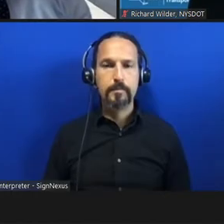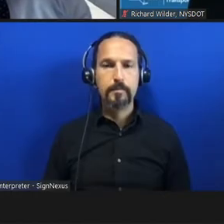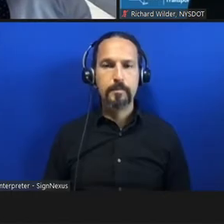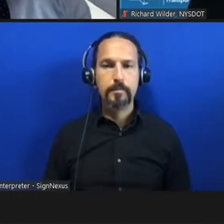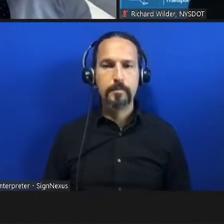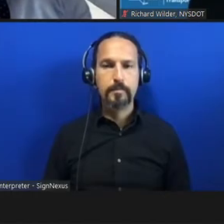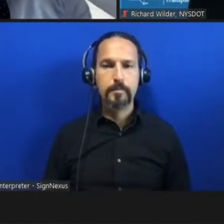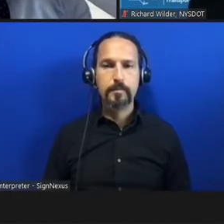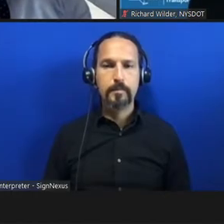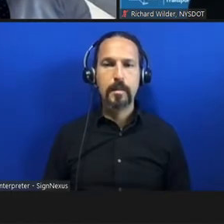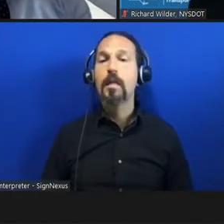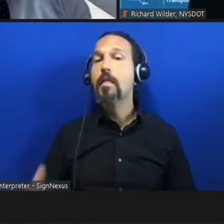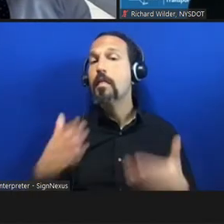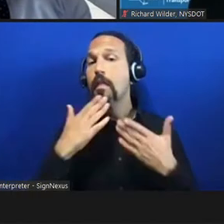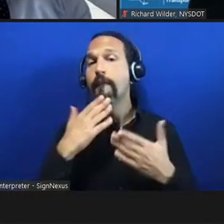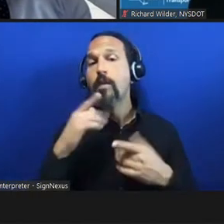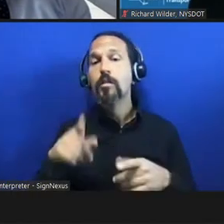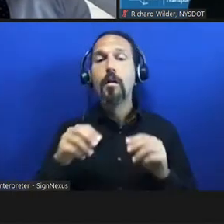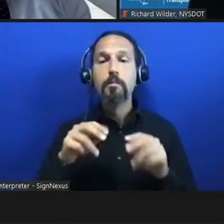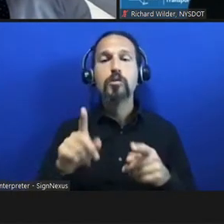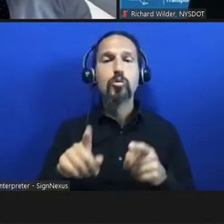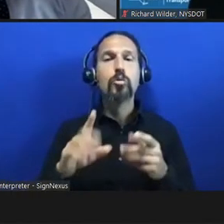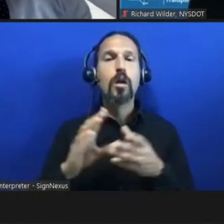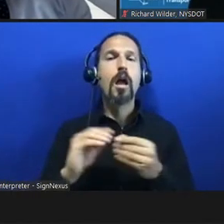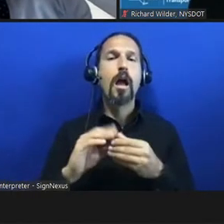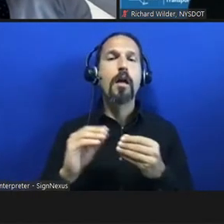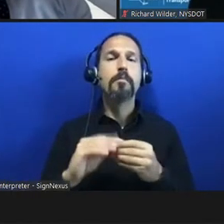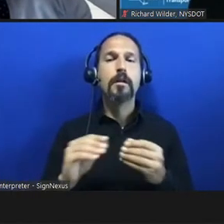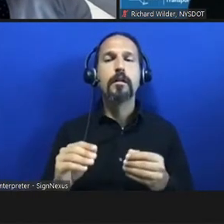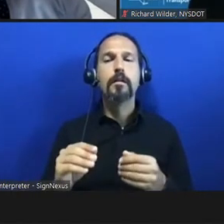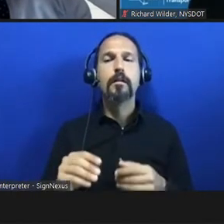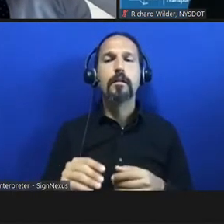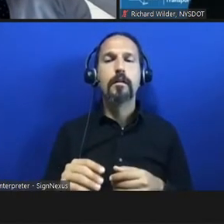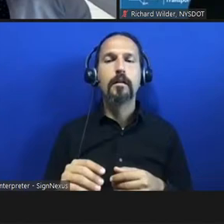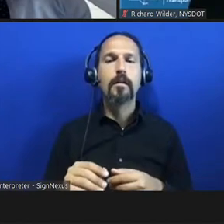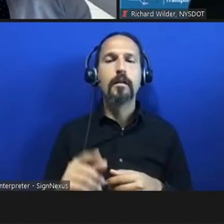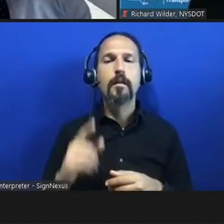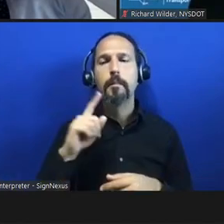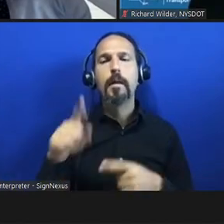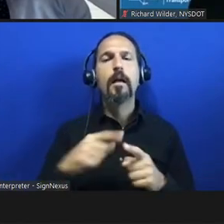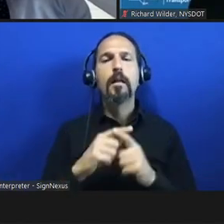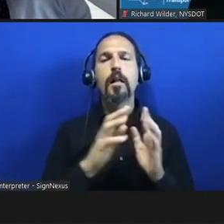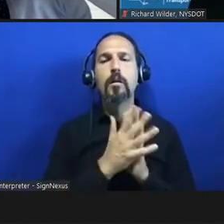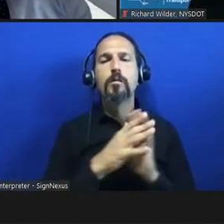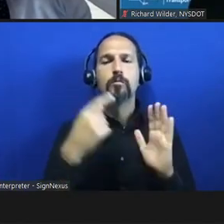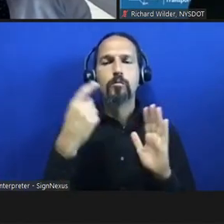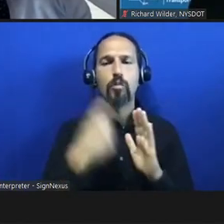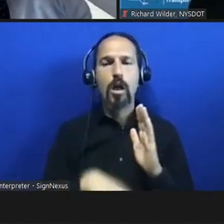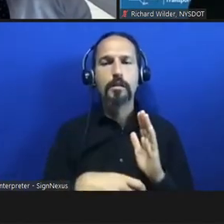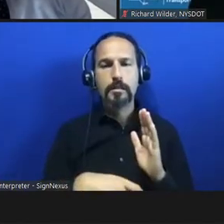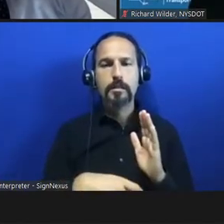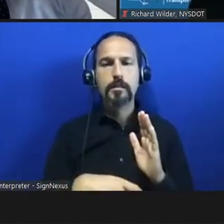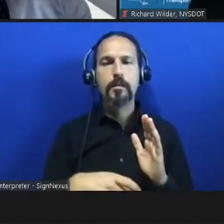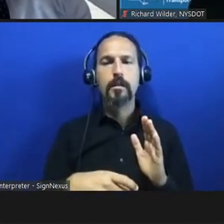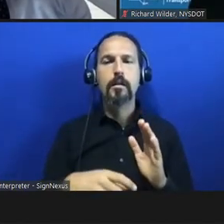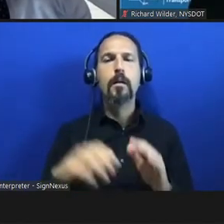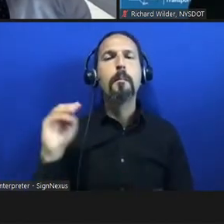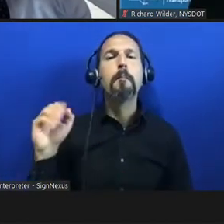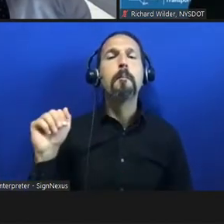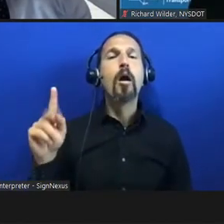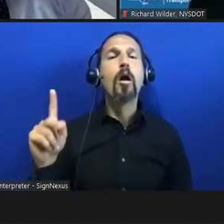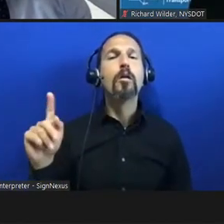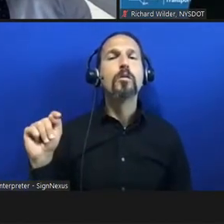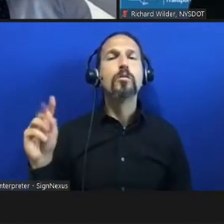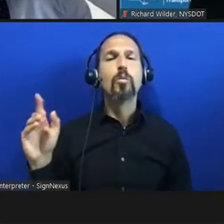back here for this opportunity to comment I'll propose suggestion pricing schemes Mark Twain